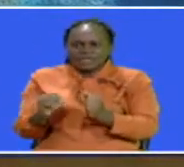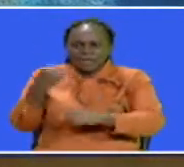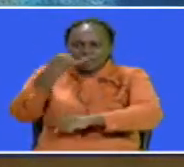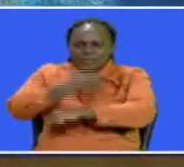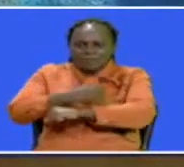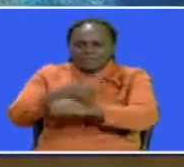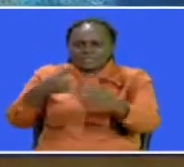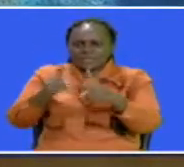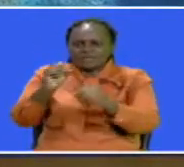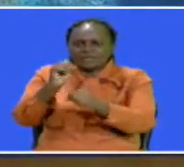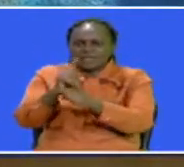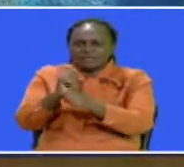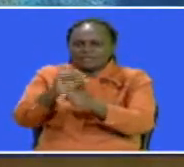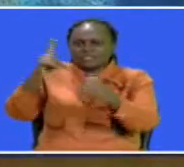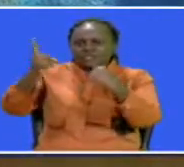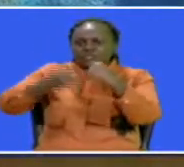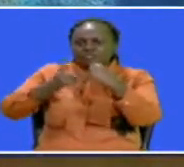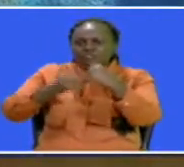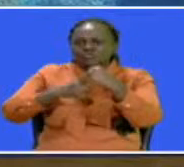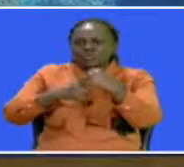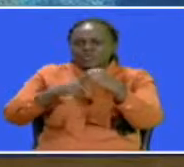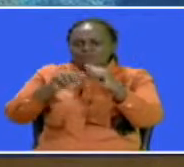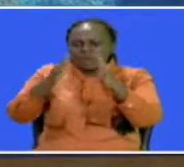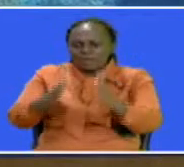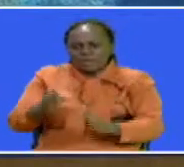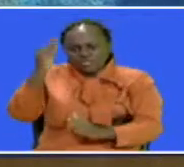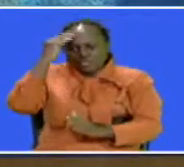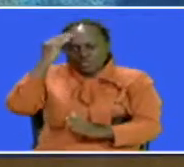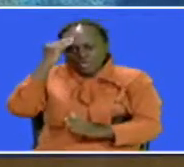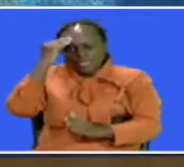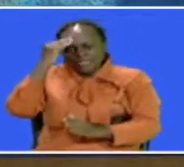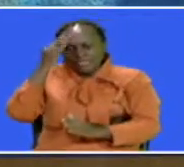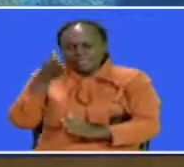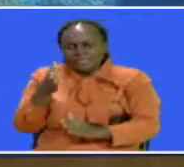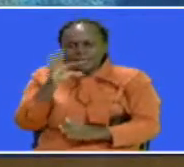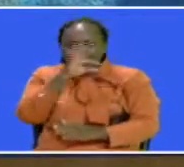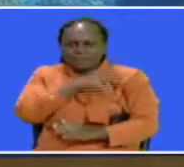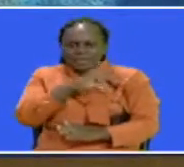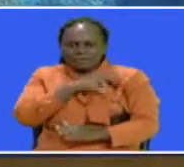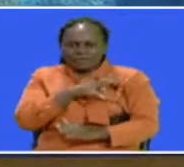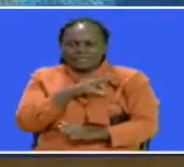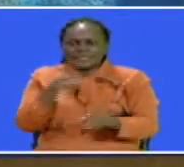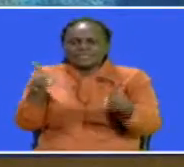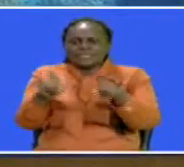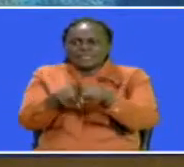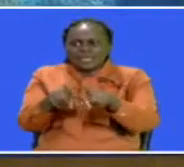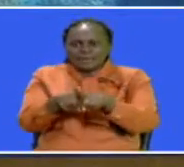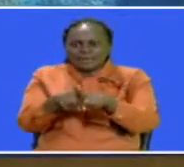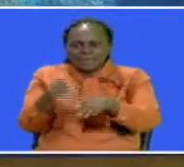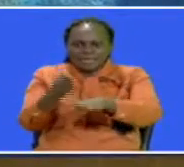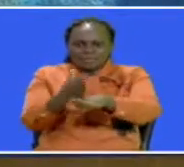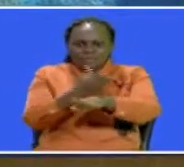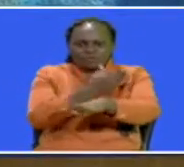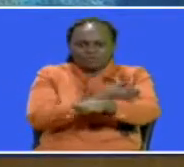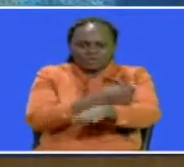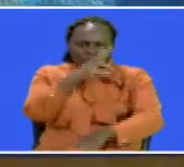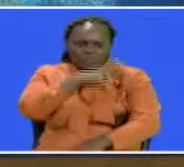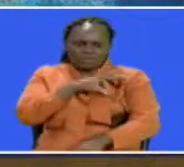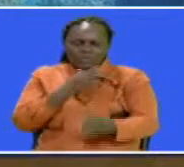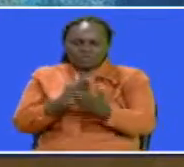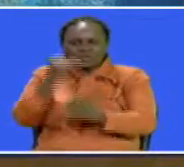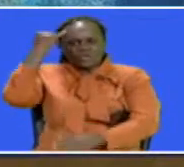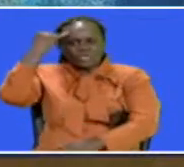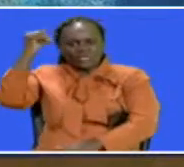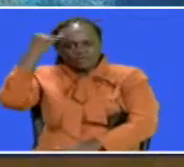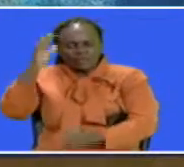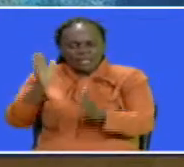which kicks off 11th June, can improve farmers' knowledge and thus their earnings. This year's theme is improving farmers' income through innovation